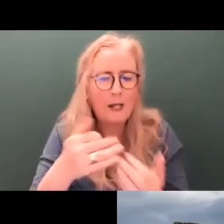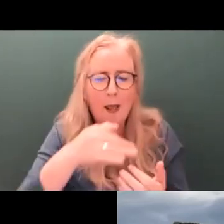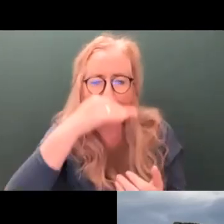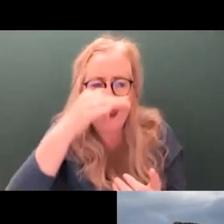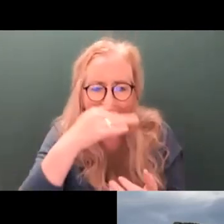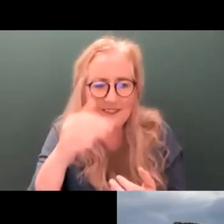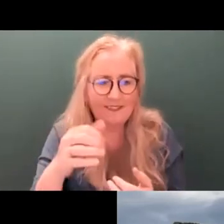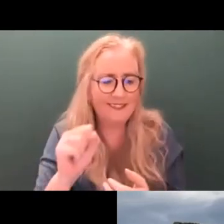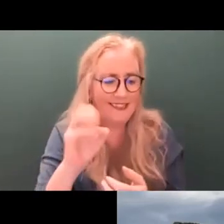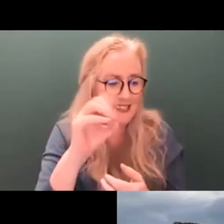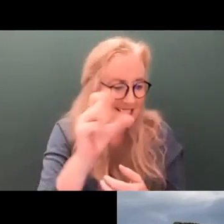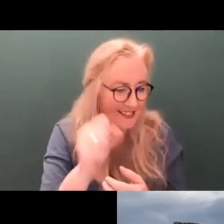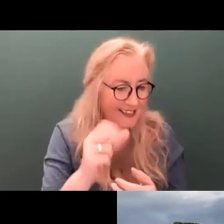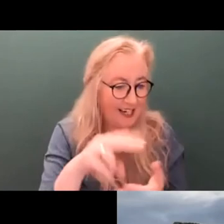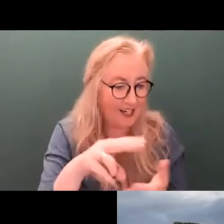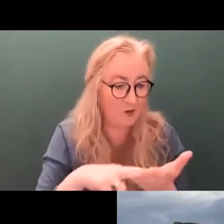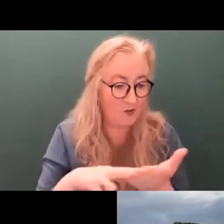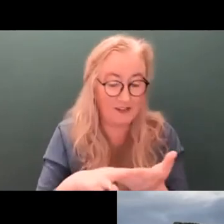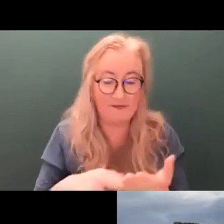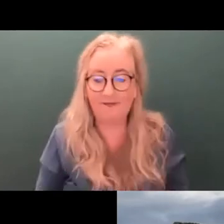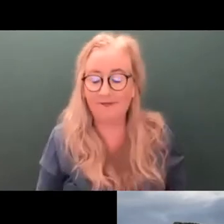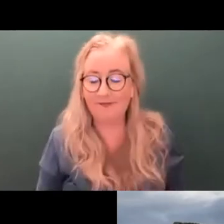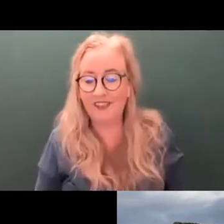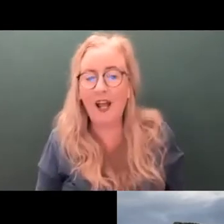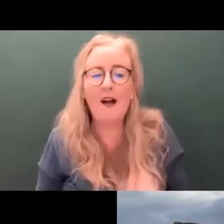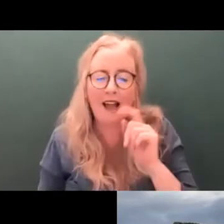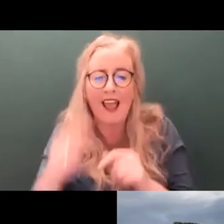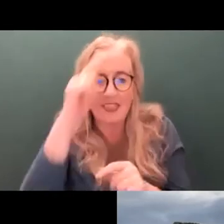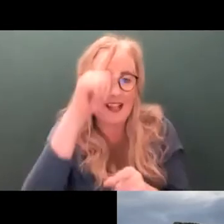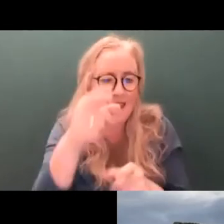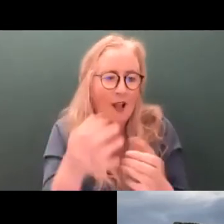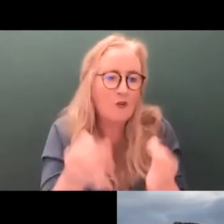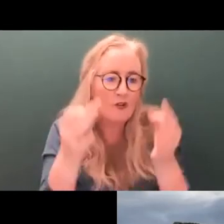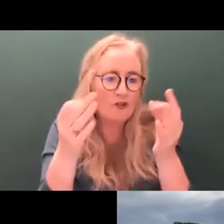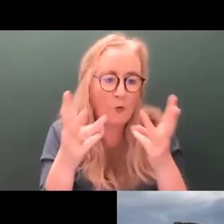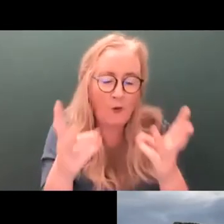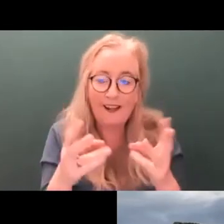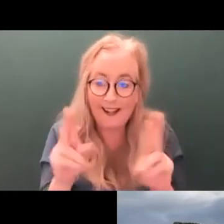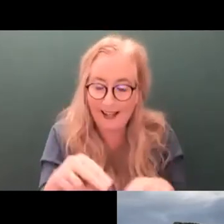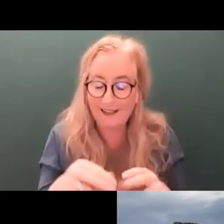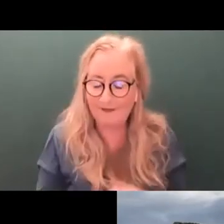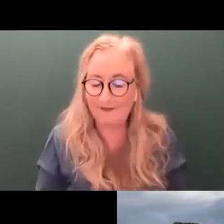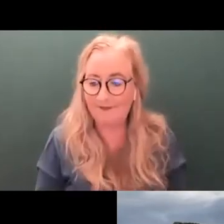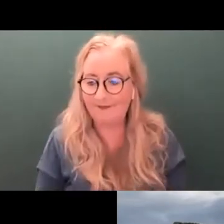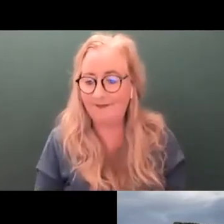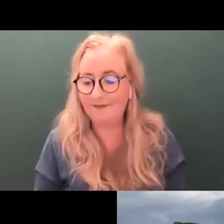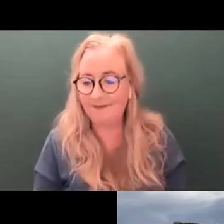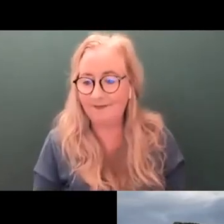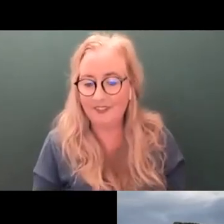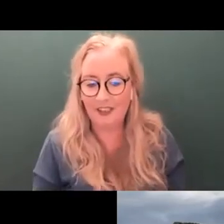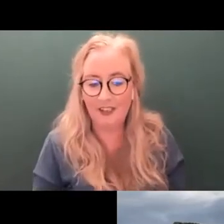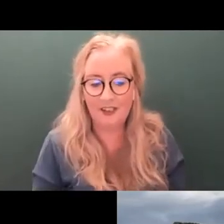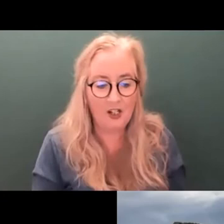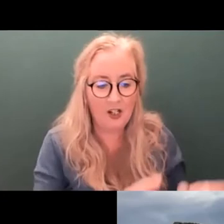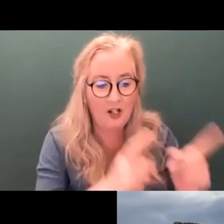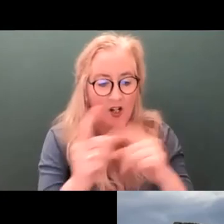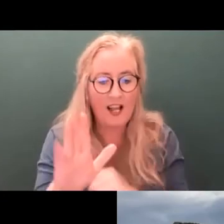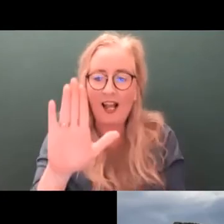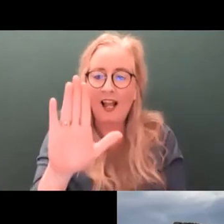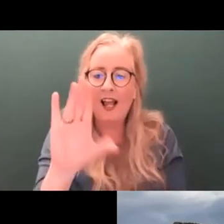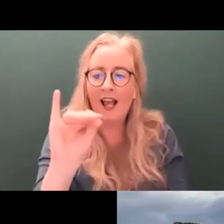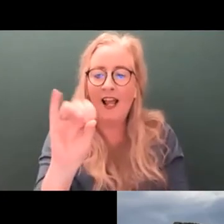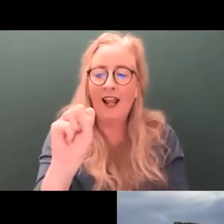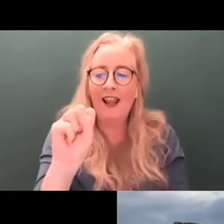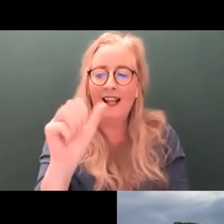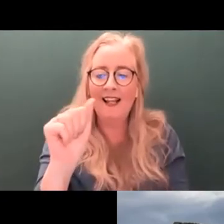were used for. So that would be a great way of giving back as well. Absolutely. Lisanne, a question, a very practical question